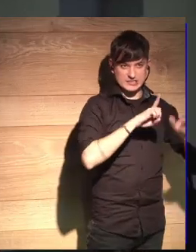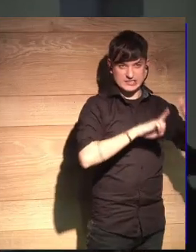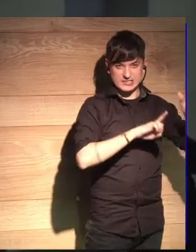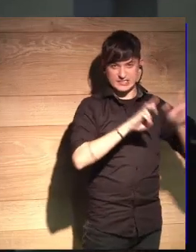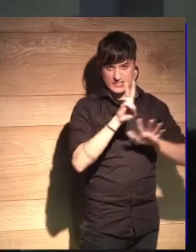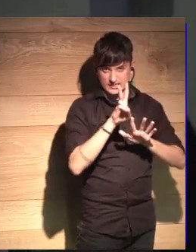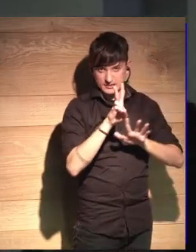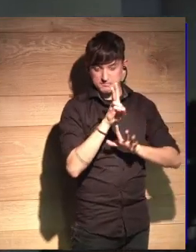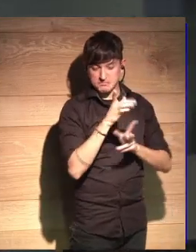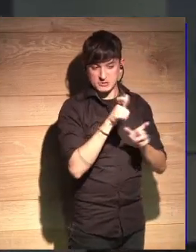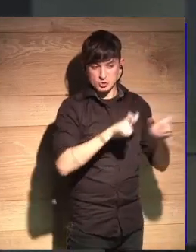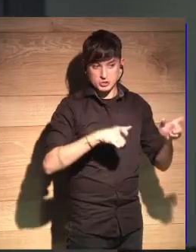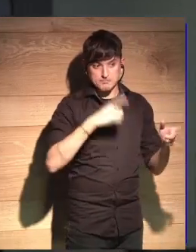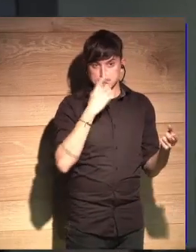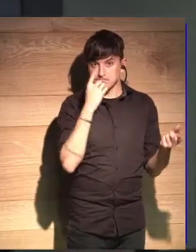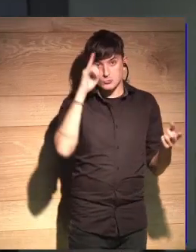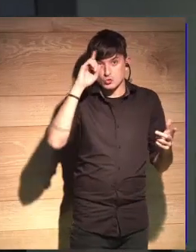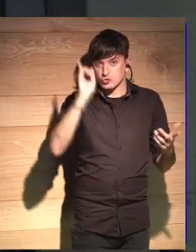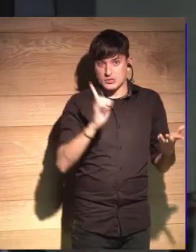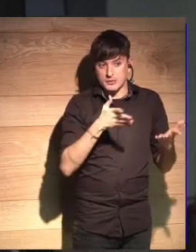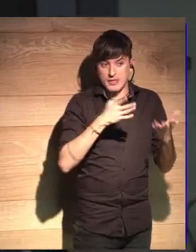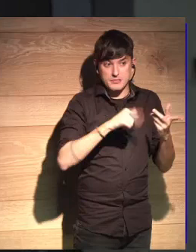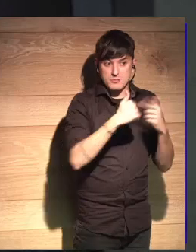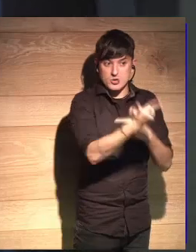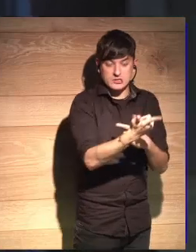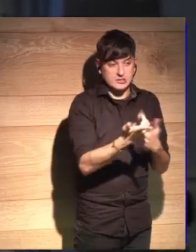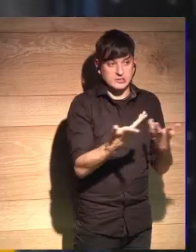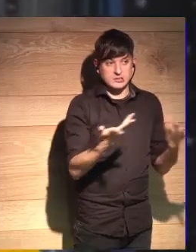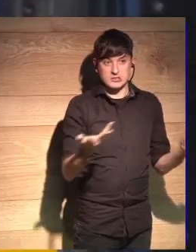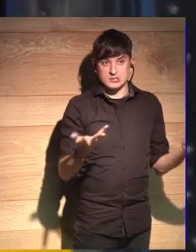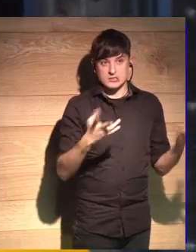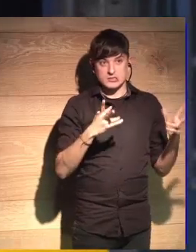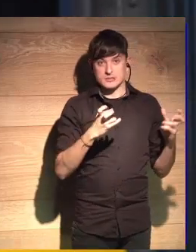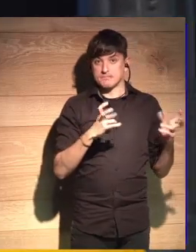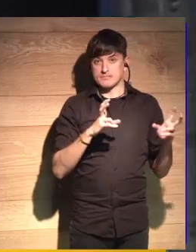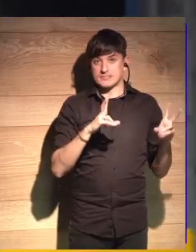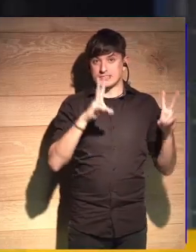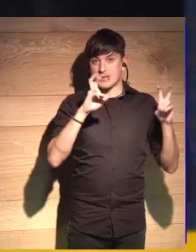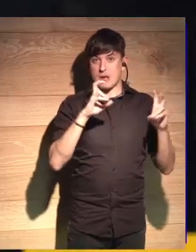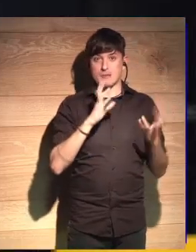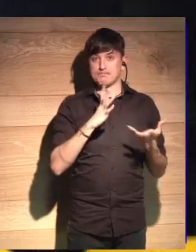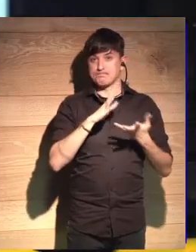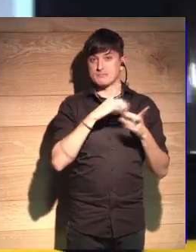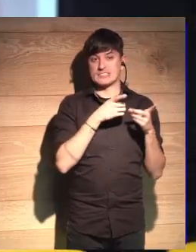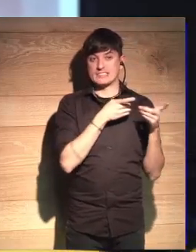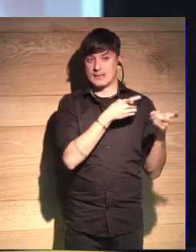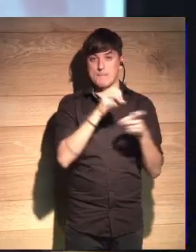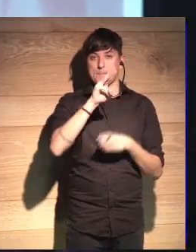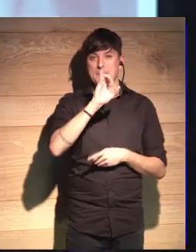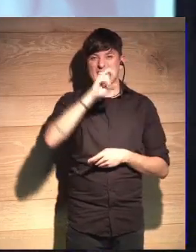in 1973 with the Pinochet coup. I was living in Germany